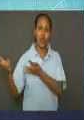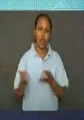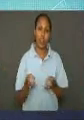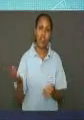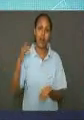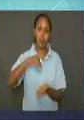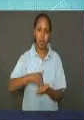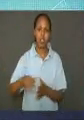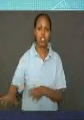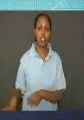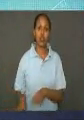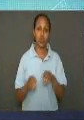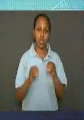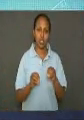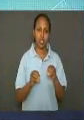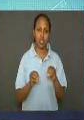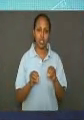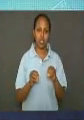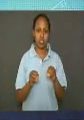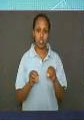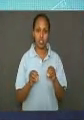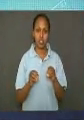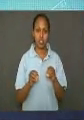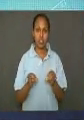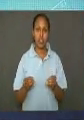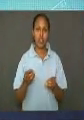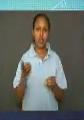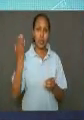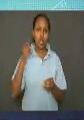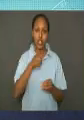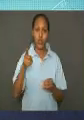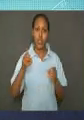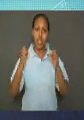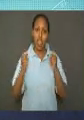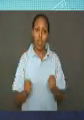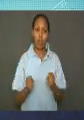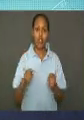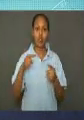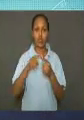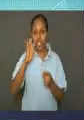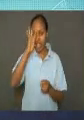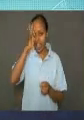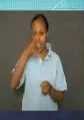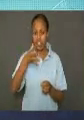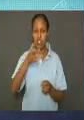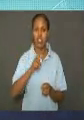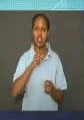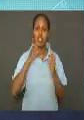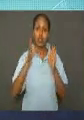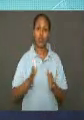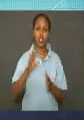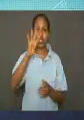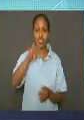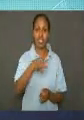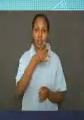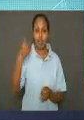Welcome back, students. Were you able to create a truth